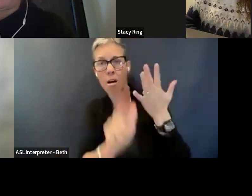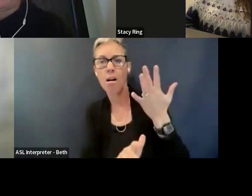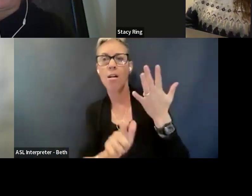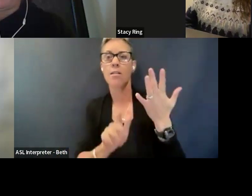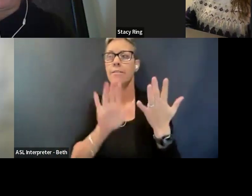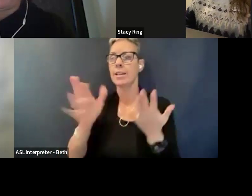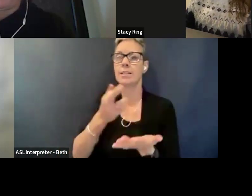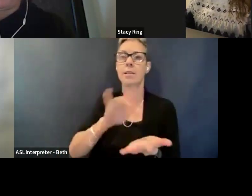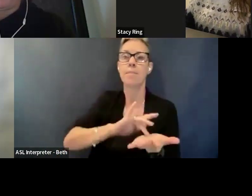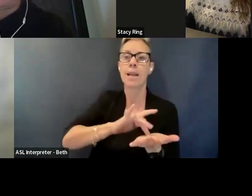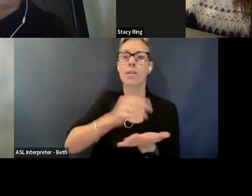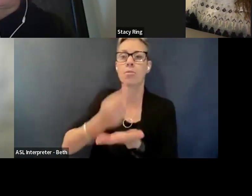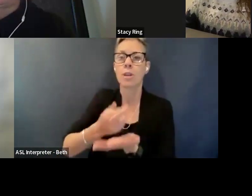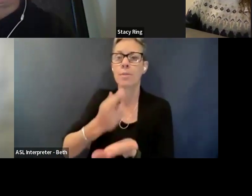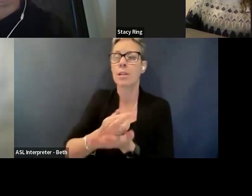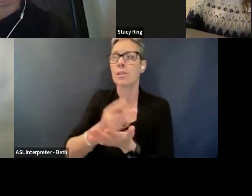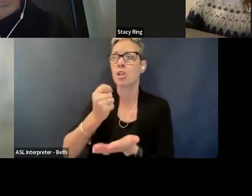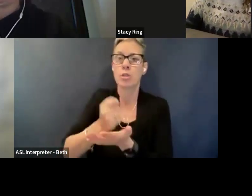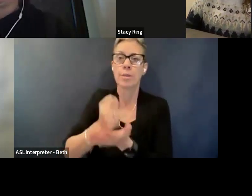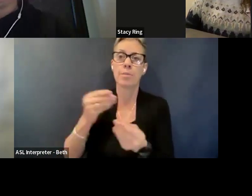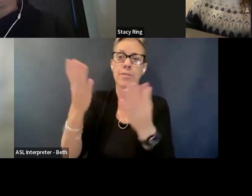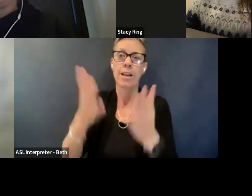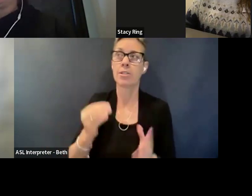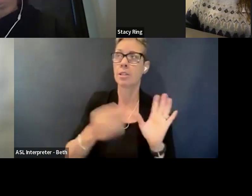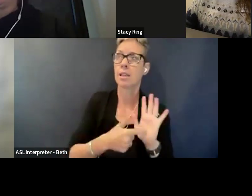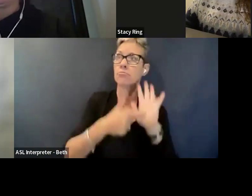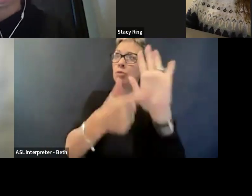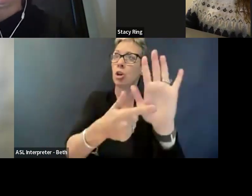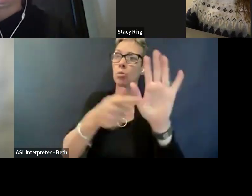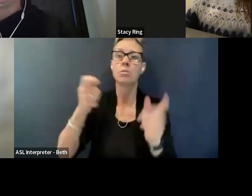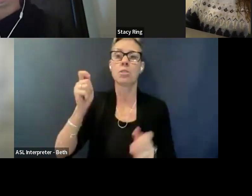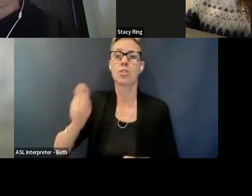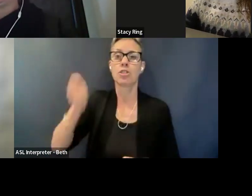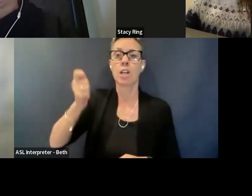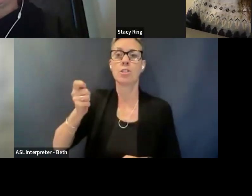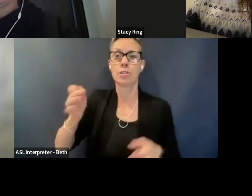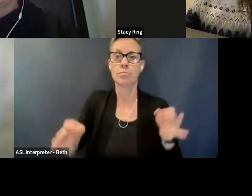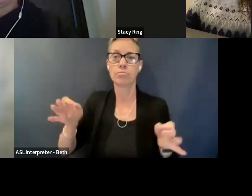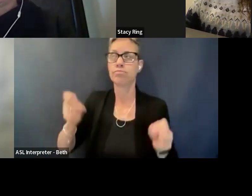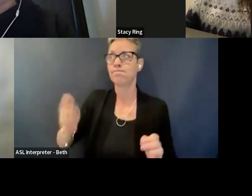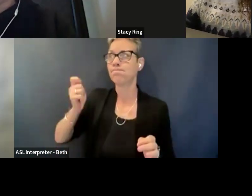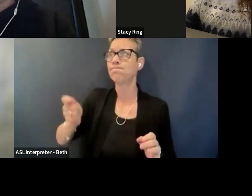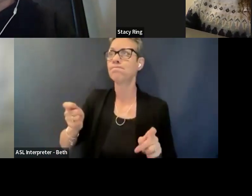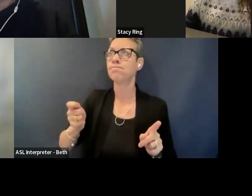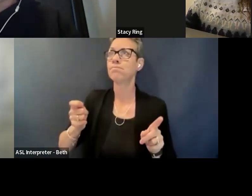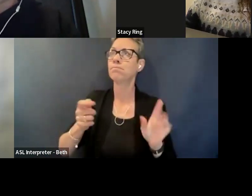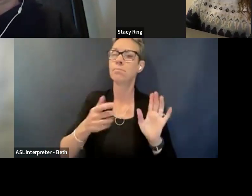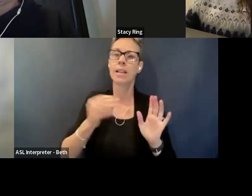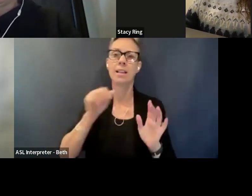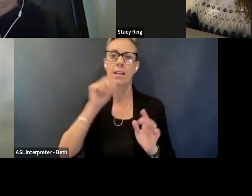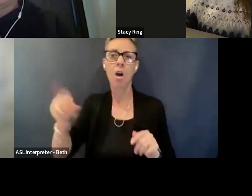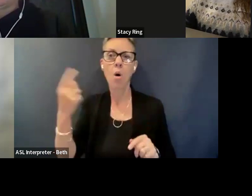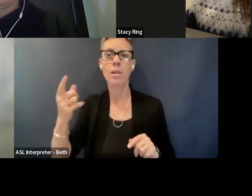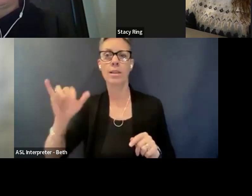rehabilitation treatment providers and presented that to the judge. And not only did